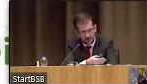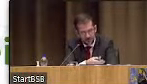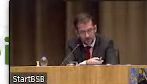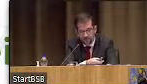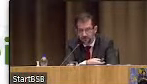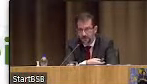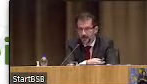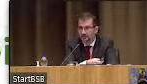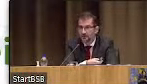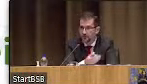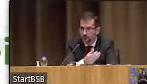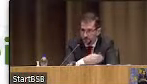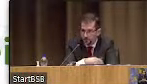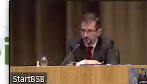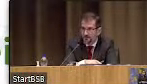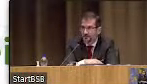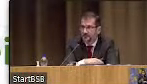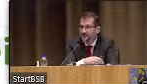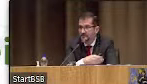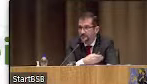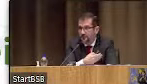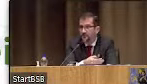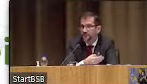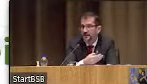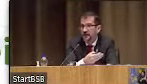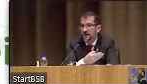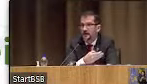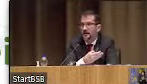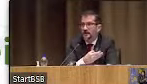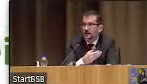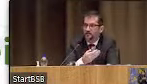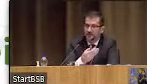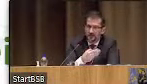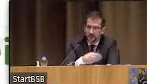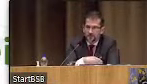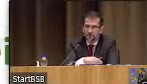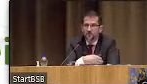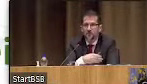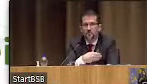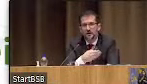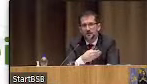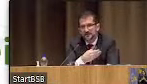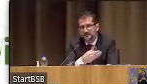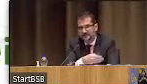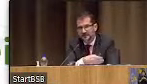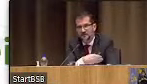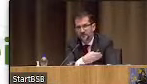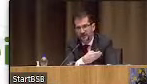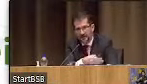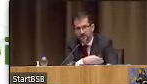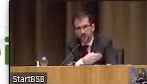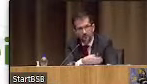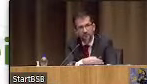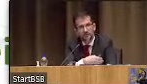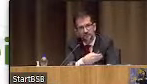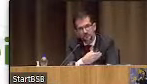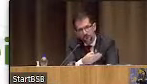same way. We work with data and pre-established protocols because the pandemic